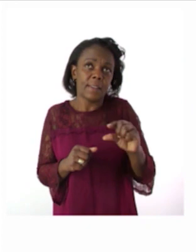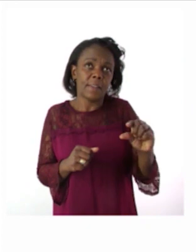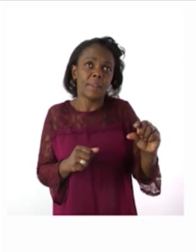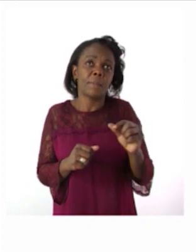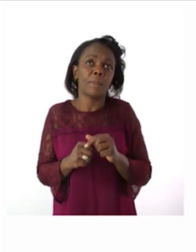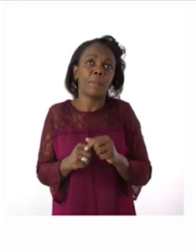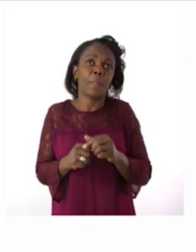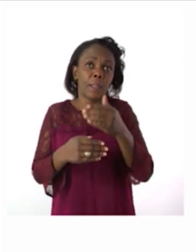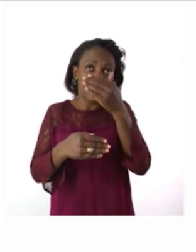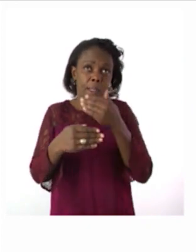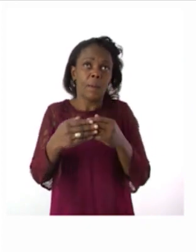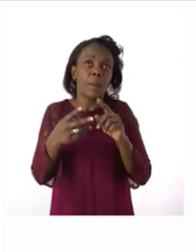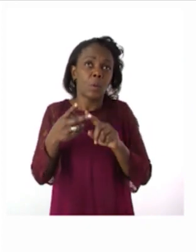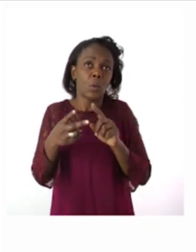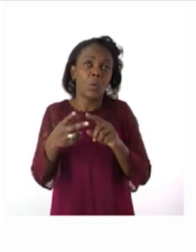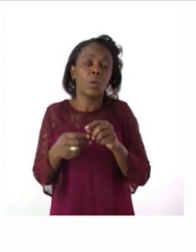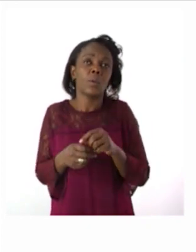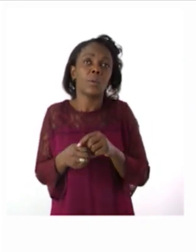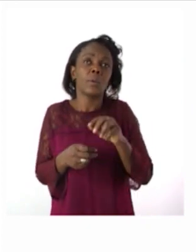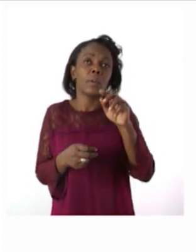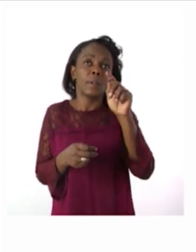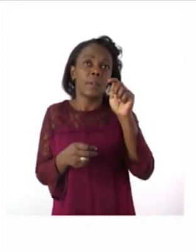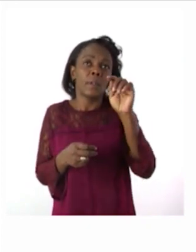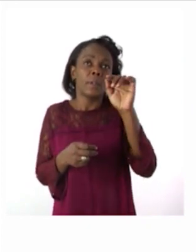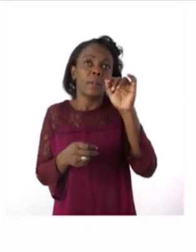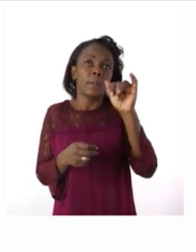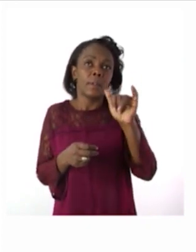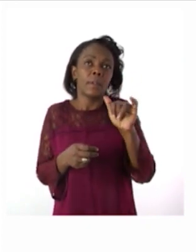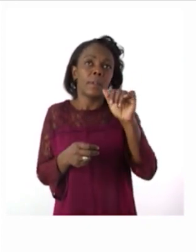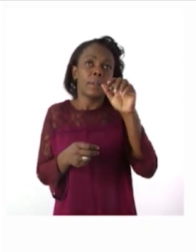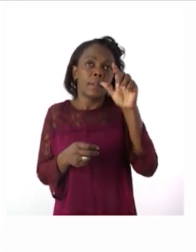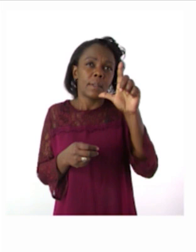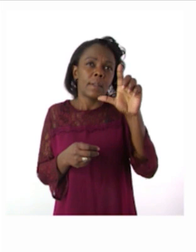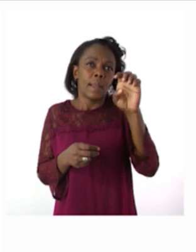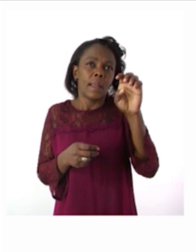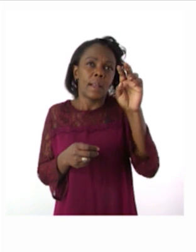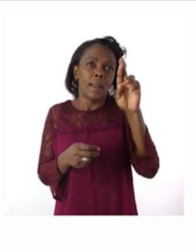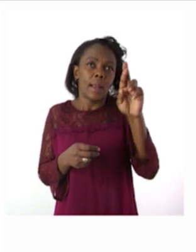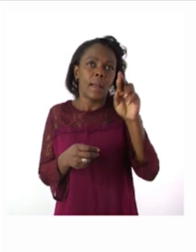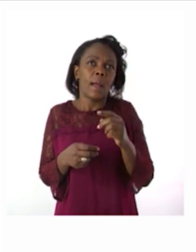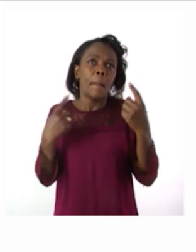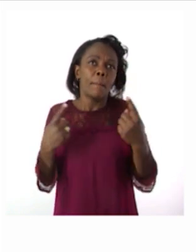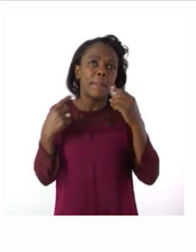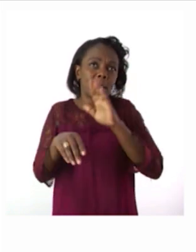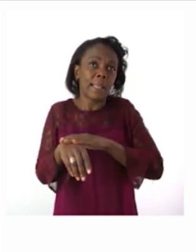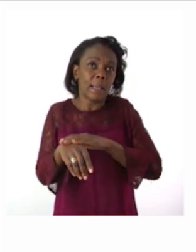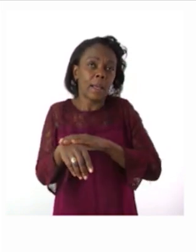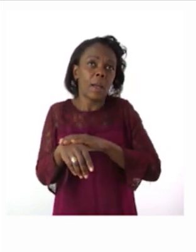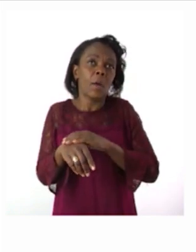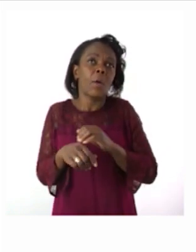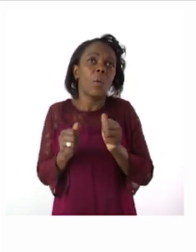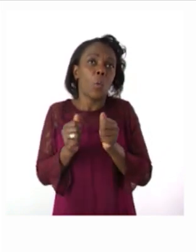number 2, it says, Tyler plays tag with Miguel and Ramon.